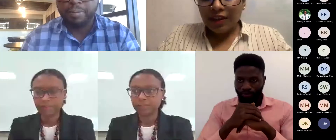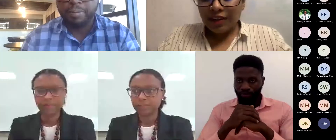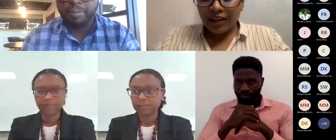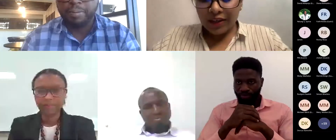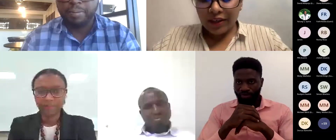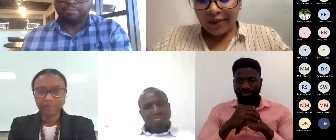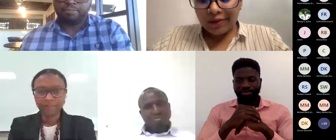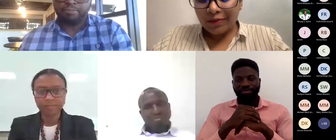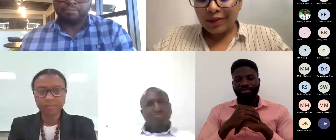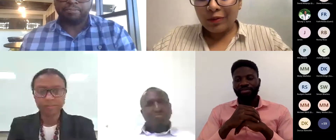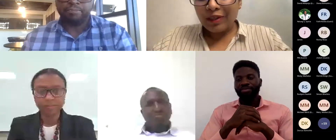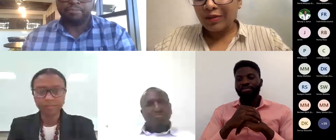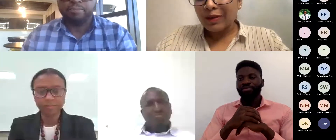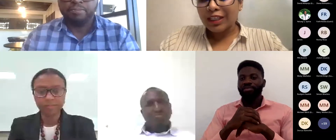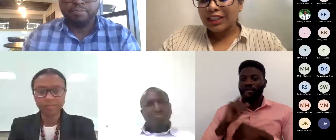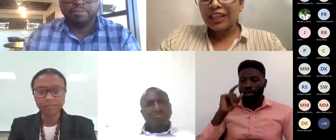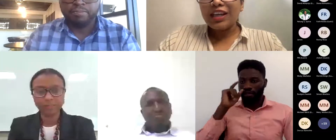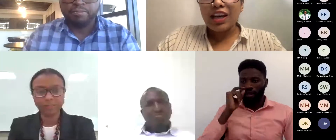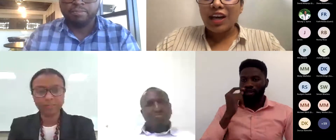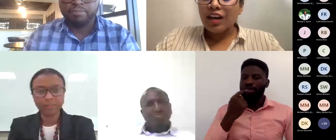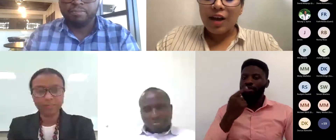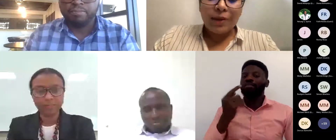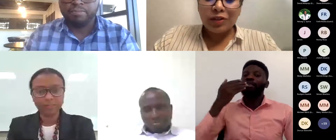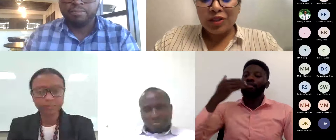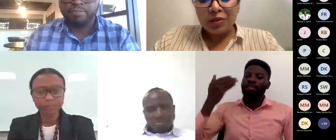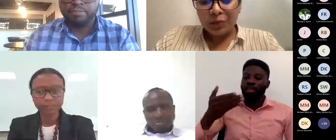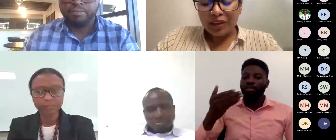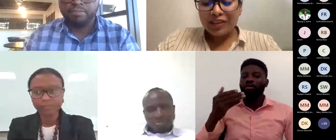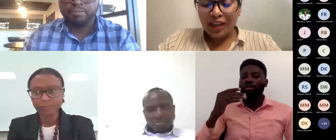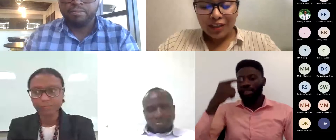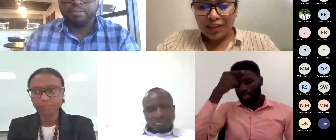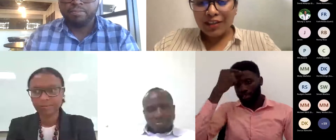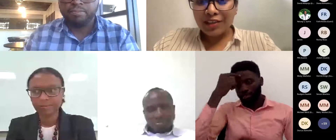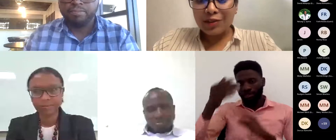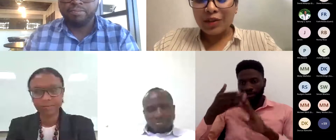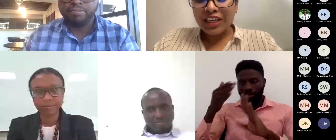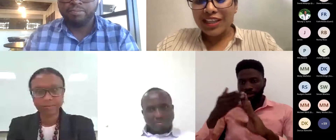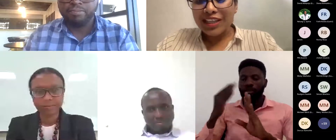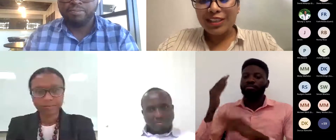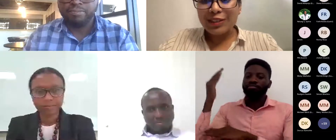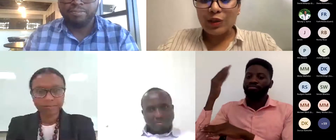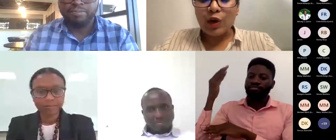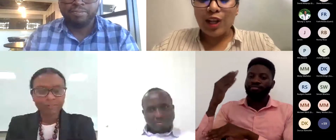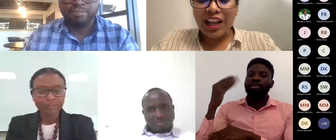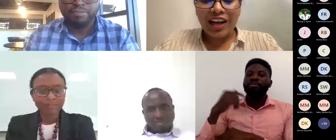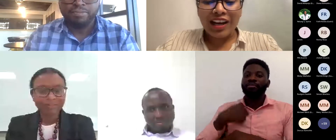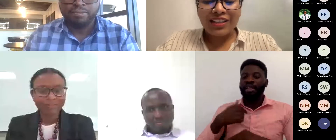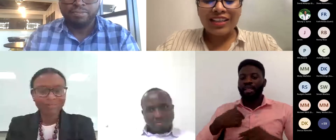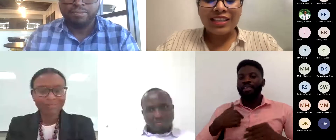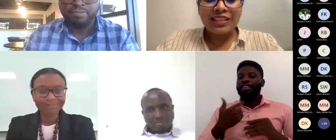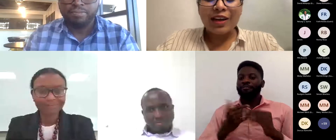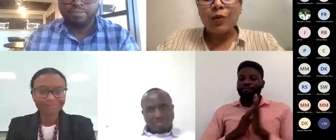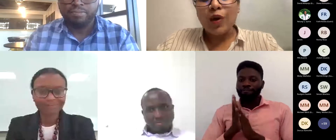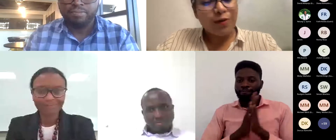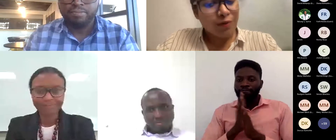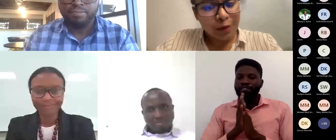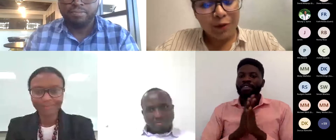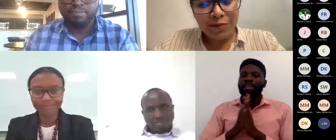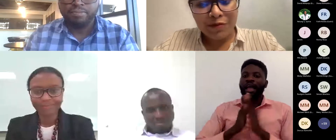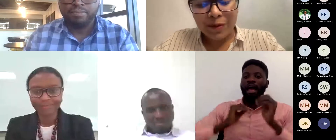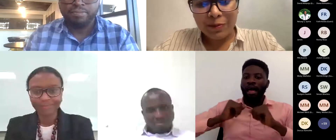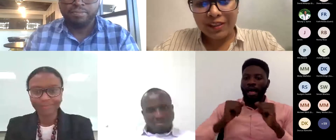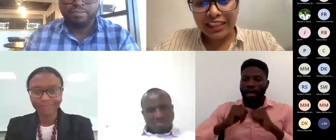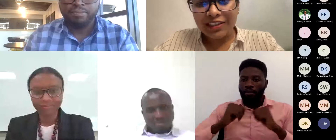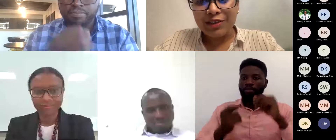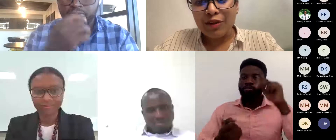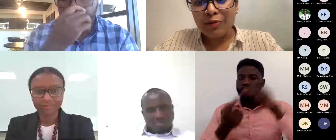Thank you, Steve, for the quick remarks. I'm actually super excited to kickstart this call. There is a